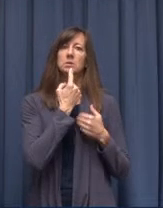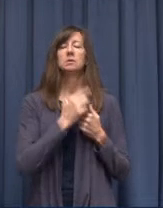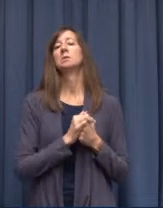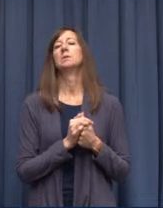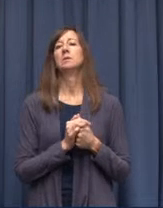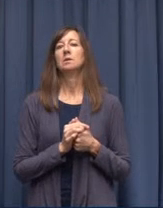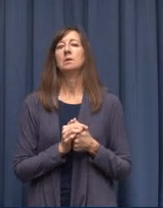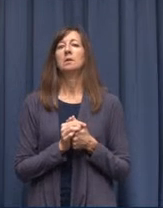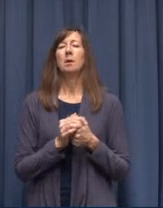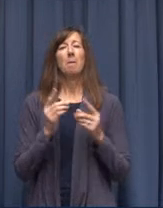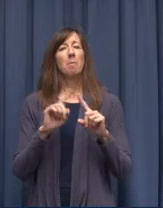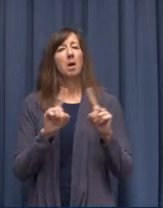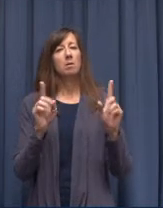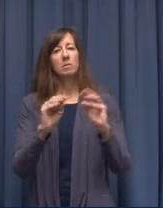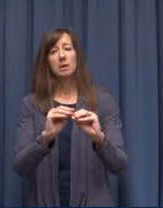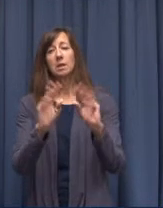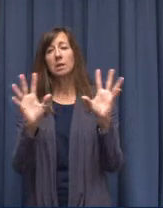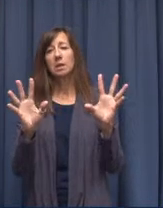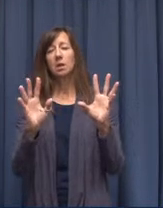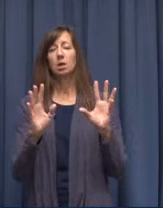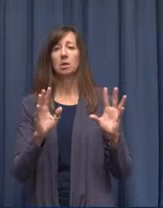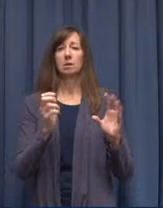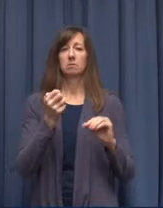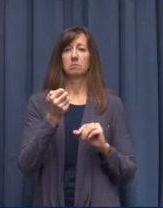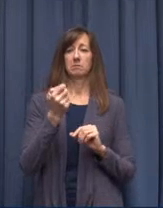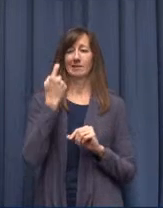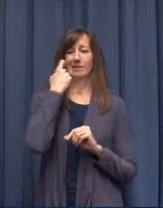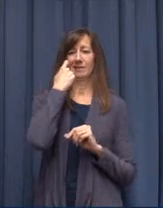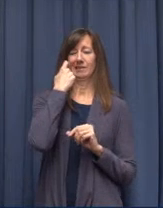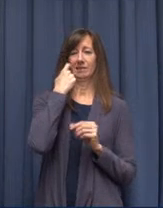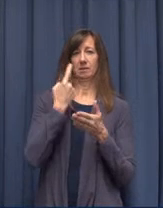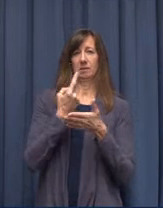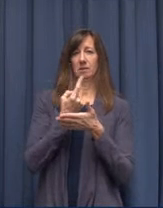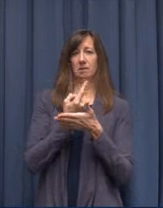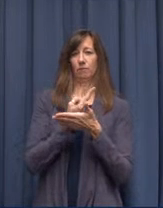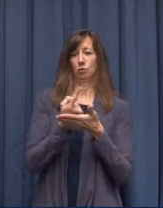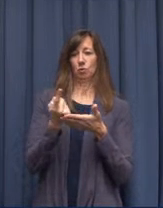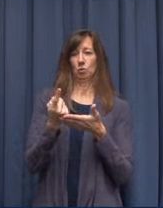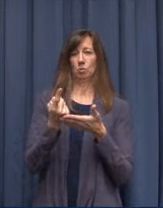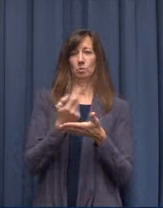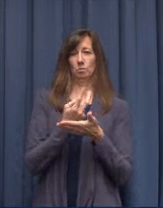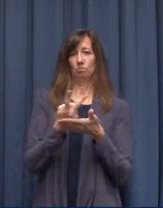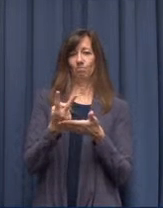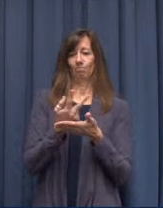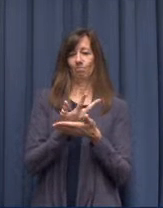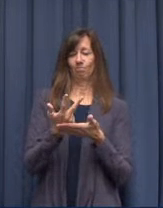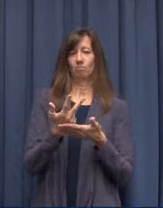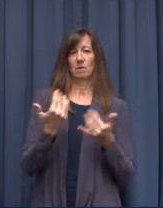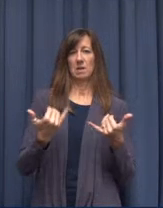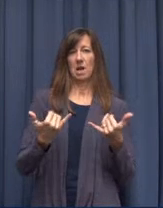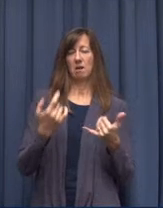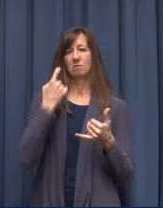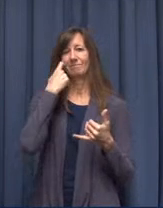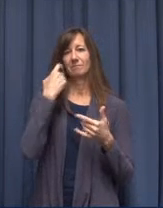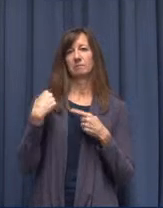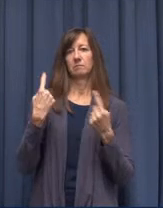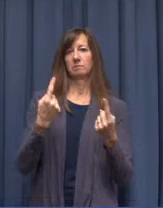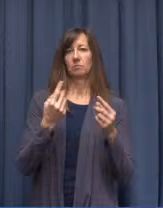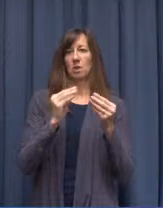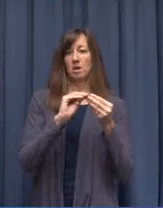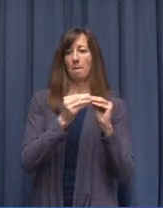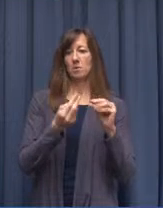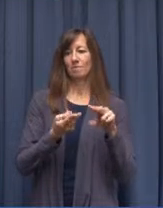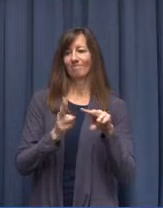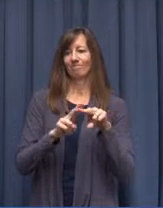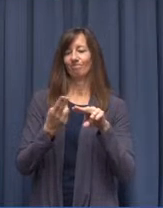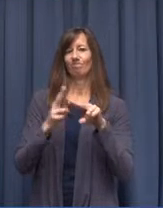over multiple weeks of that number ticking up and up slowly, and now consistently being in the double